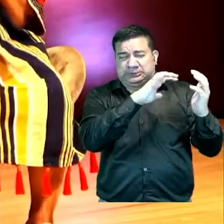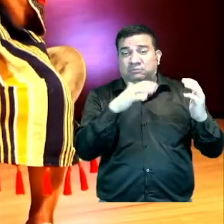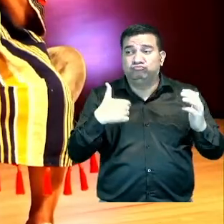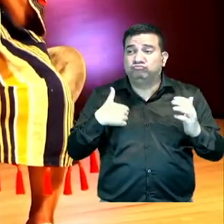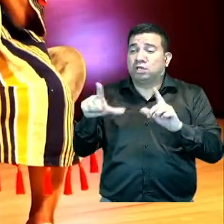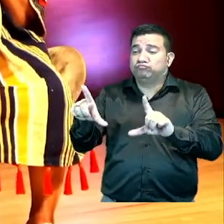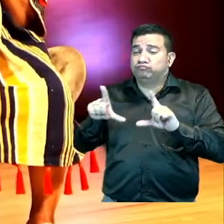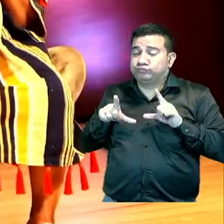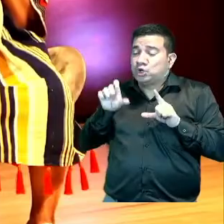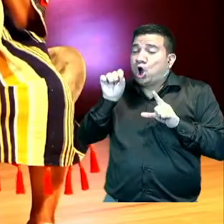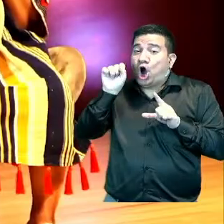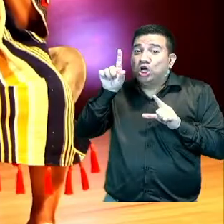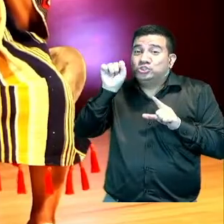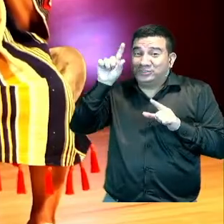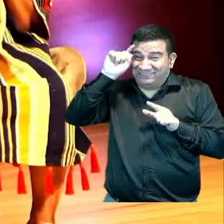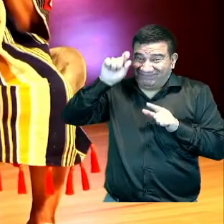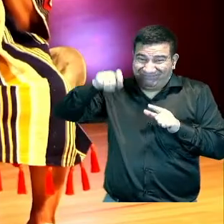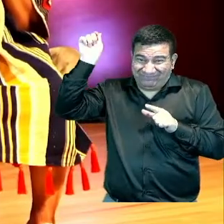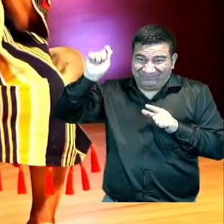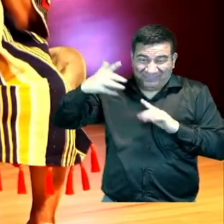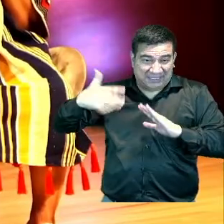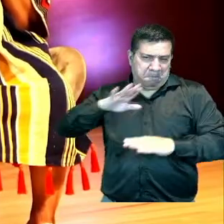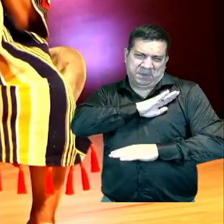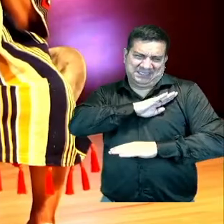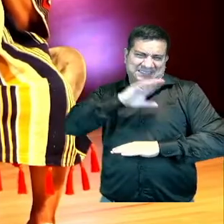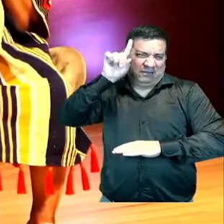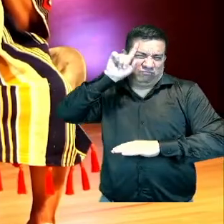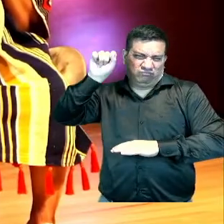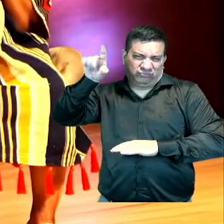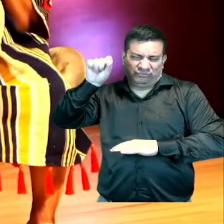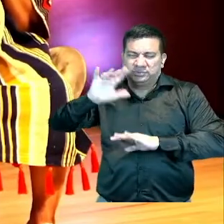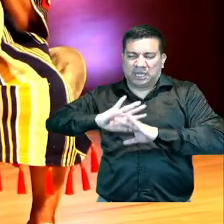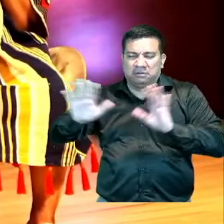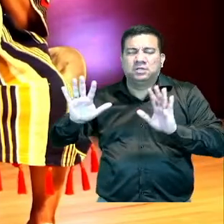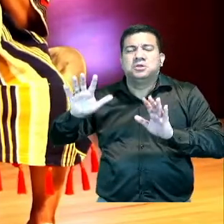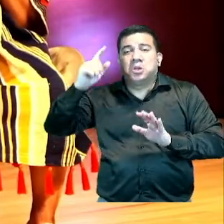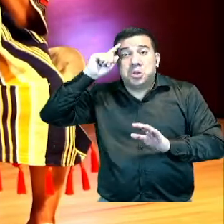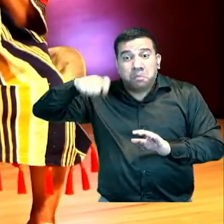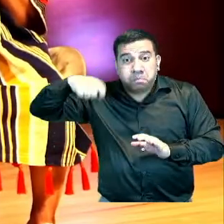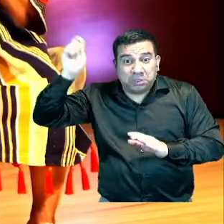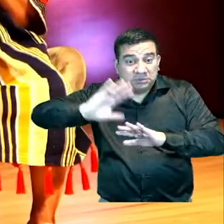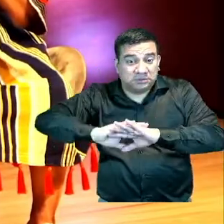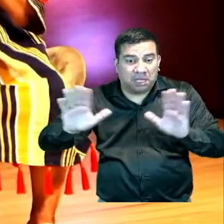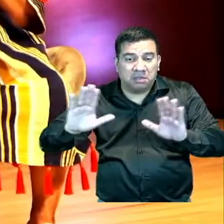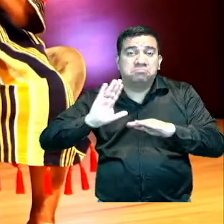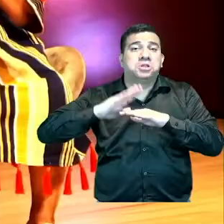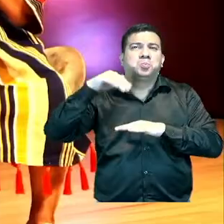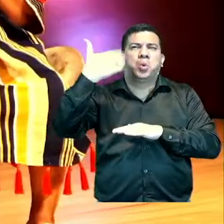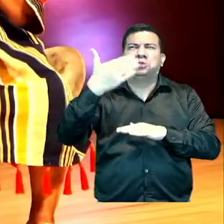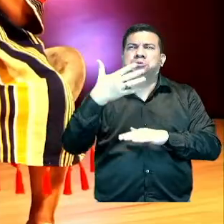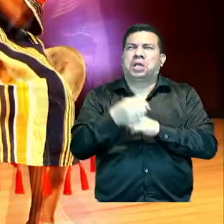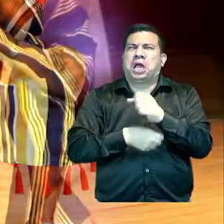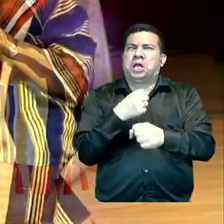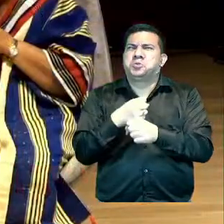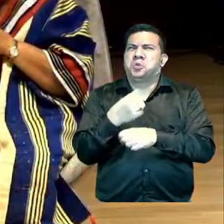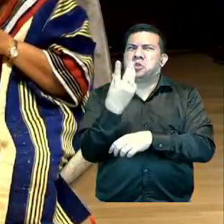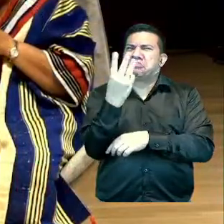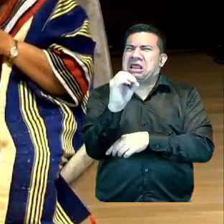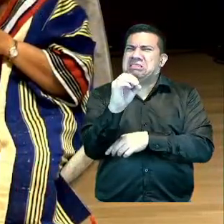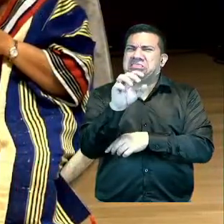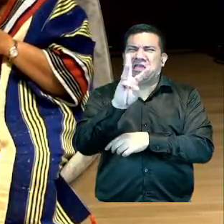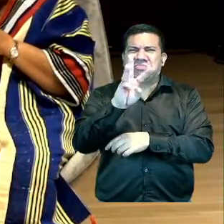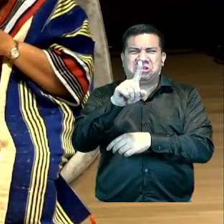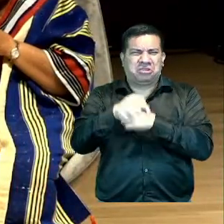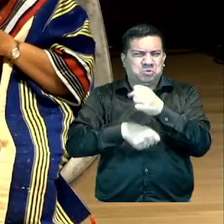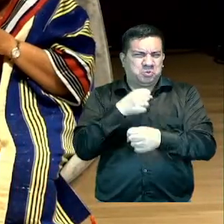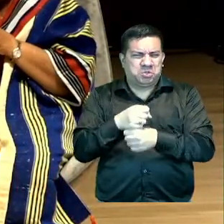time I was almost 30 or 31, we had killed almost 10%